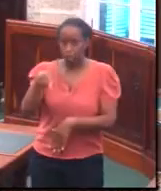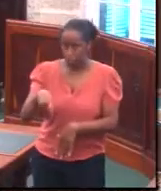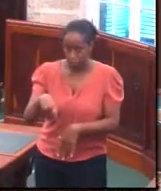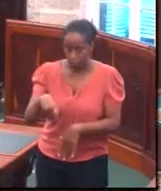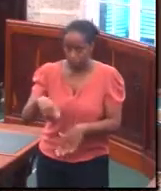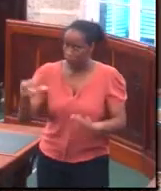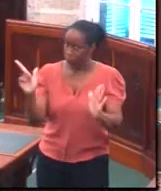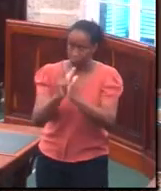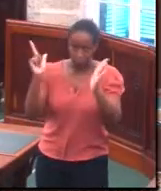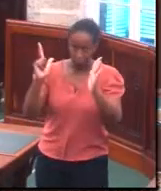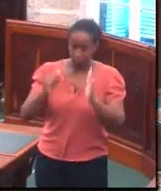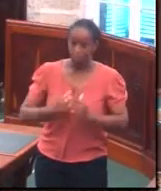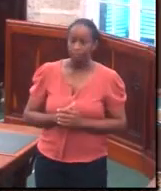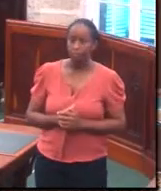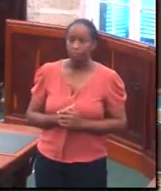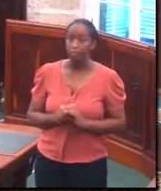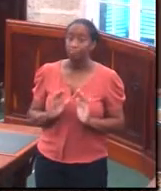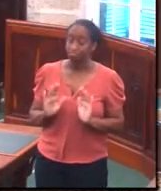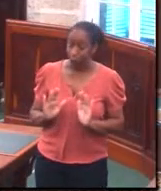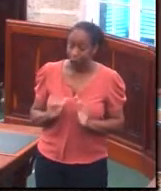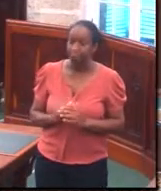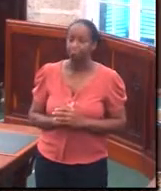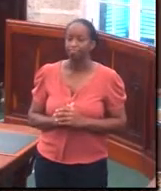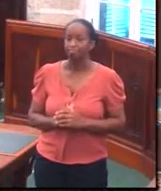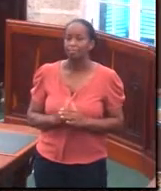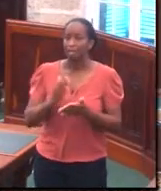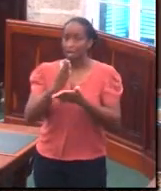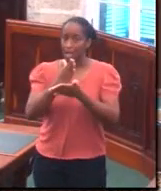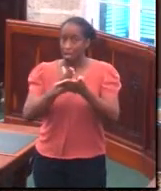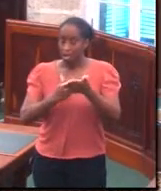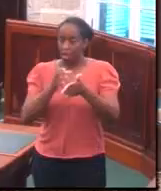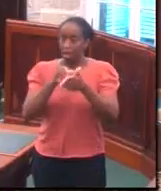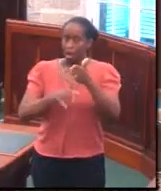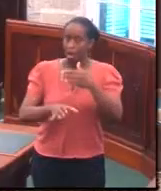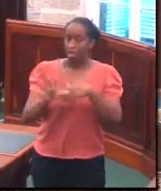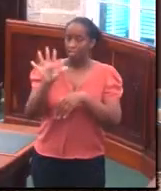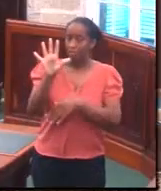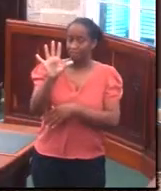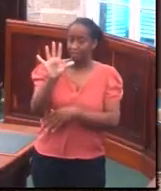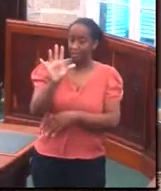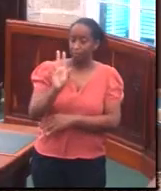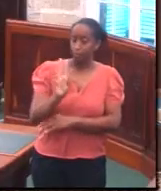immediately to 5.2. And 5.2 says